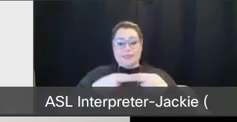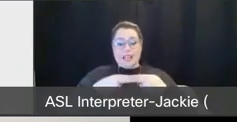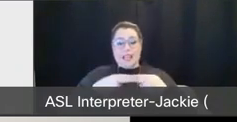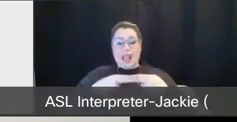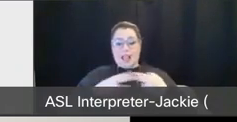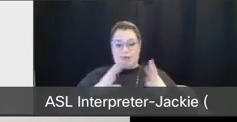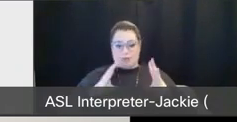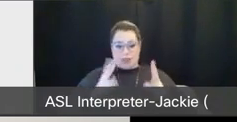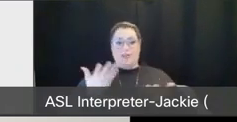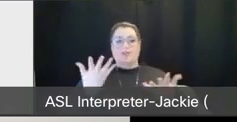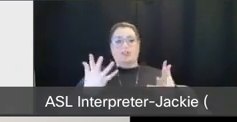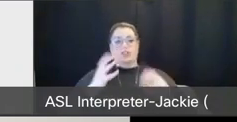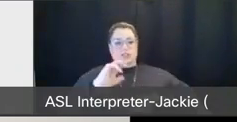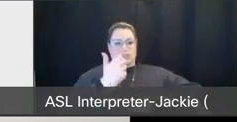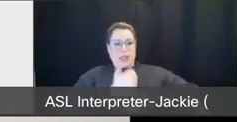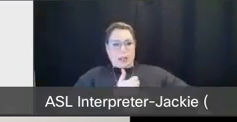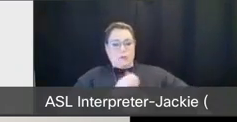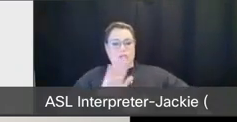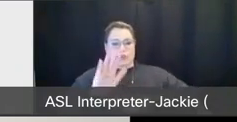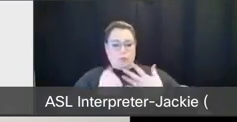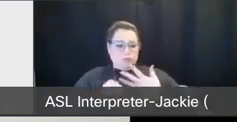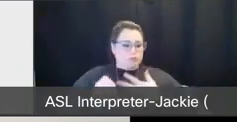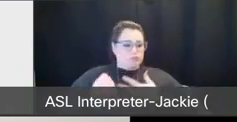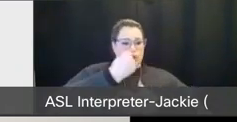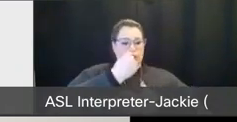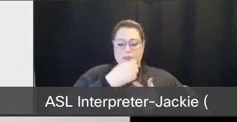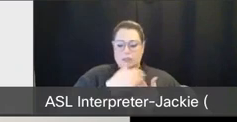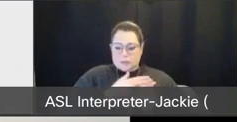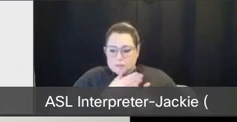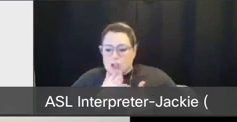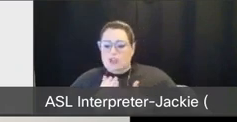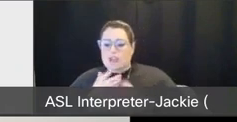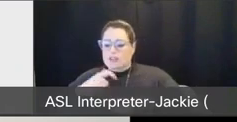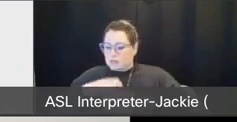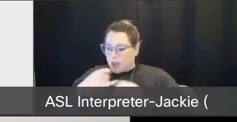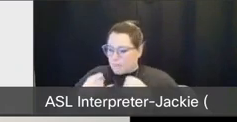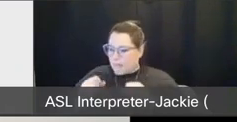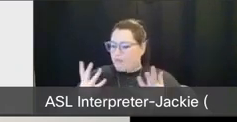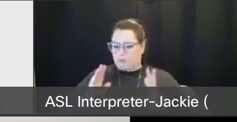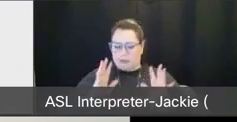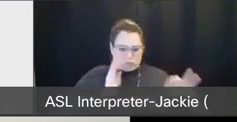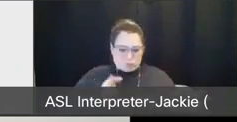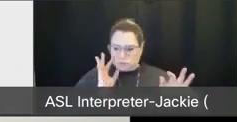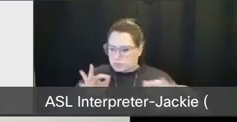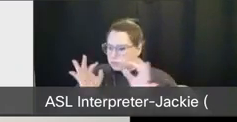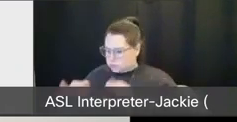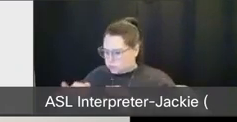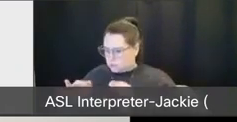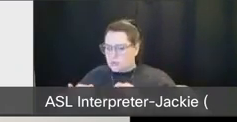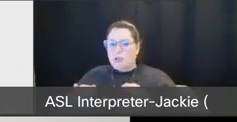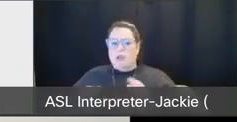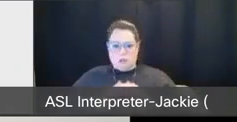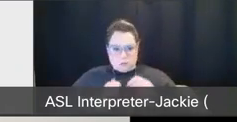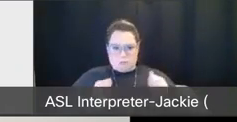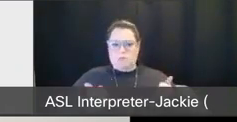established your parameters, you know what your project is going to be, you've established your priorities, you've done